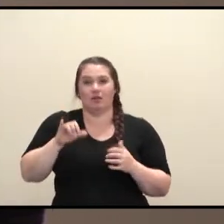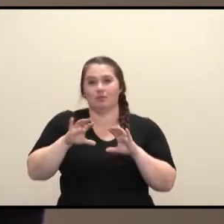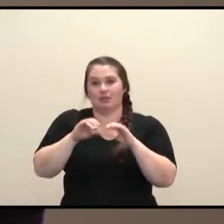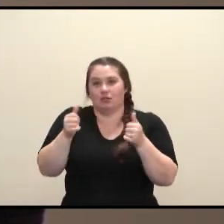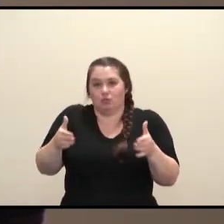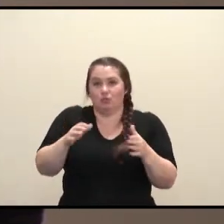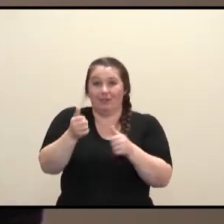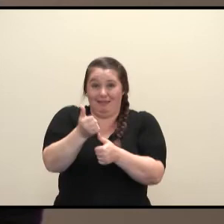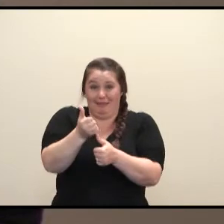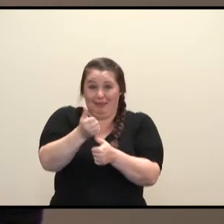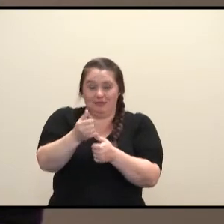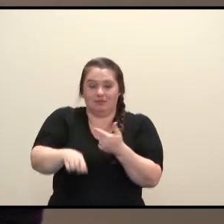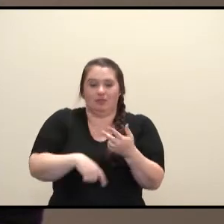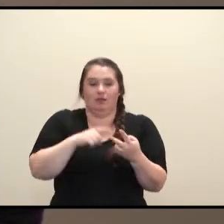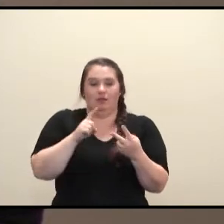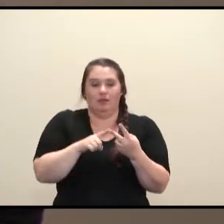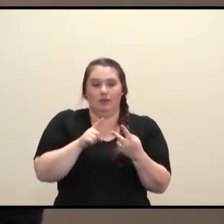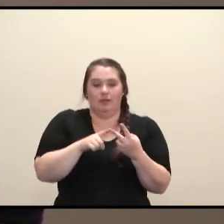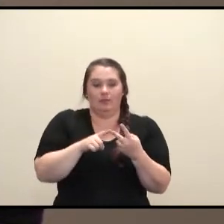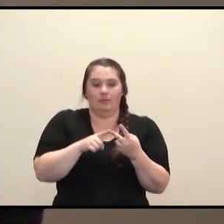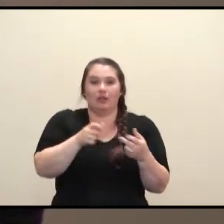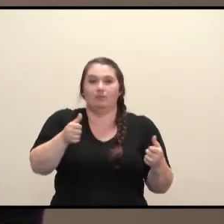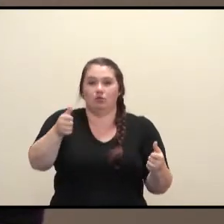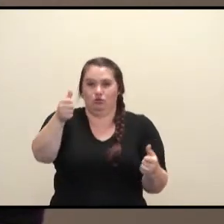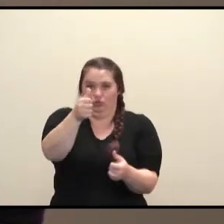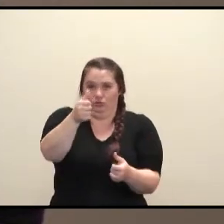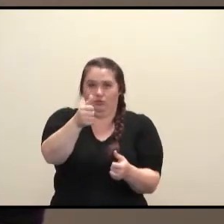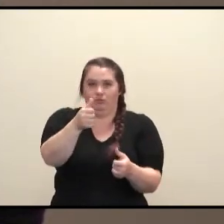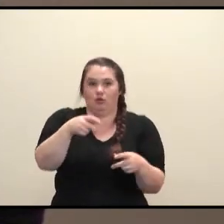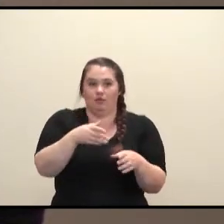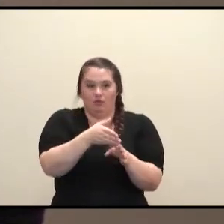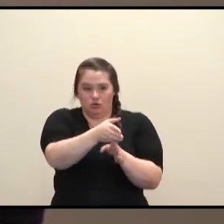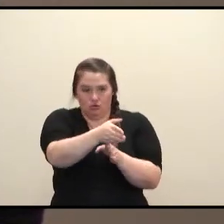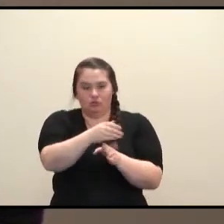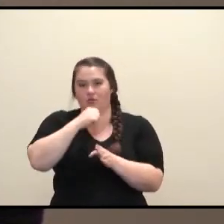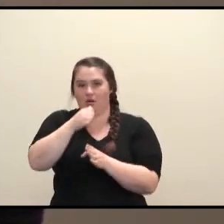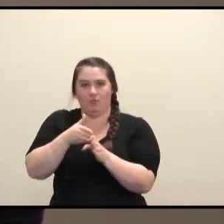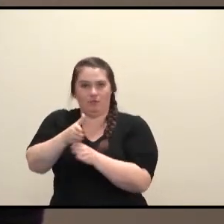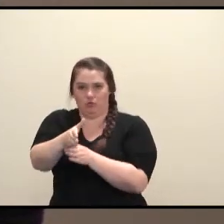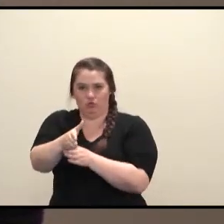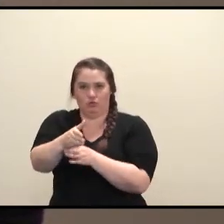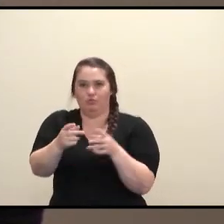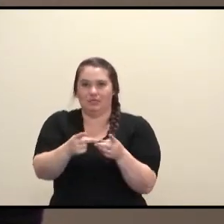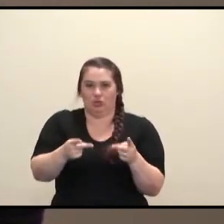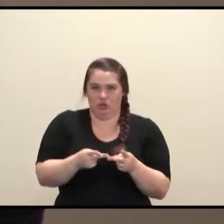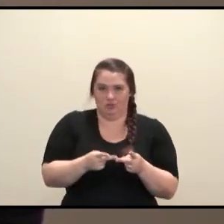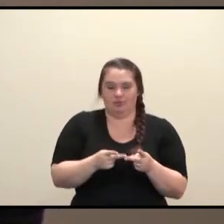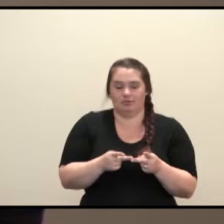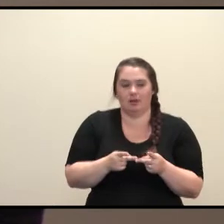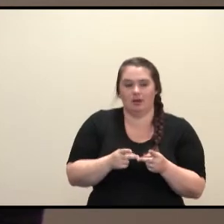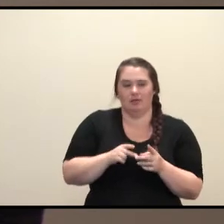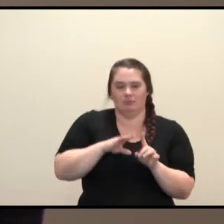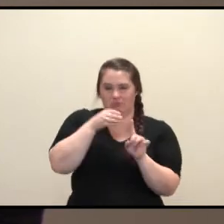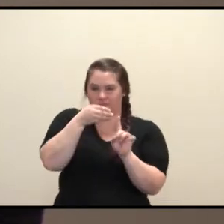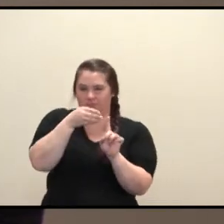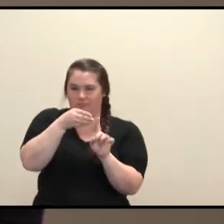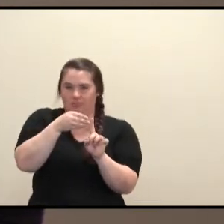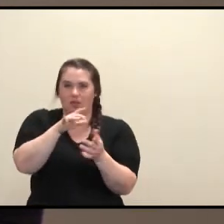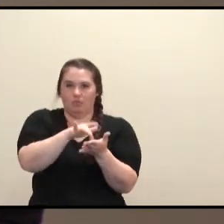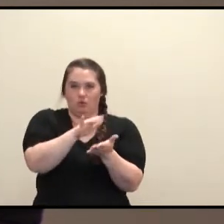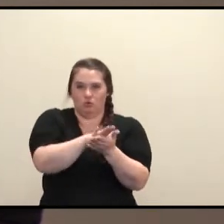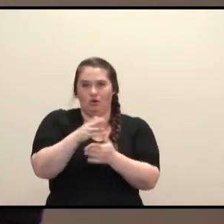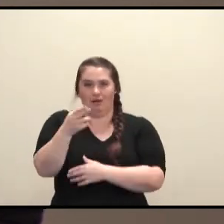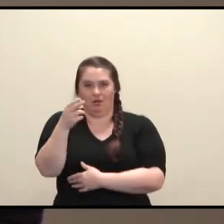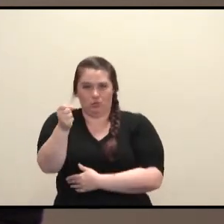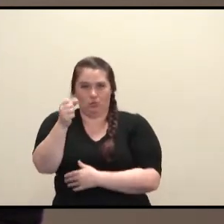classroom aides, and then administrative, professional positions, primarily at the secondary